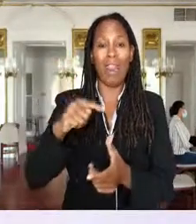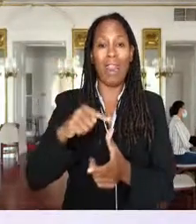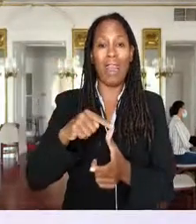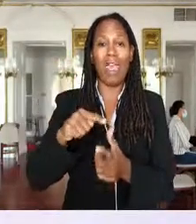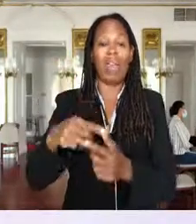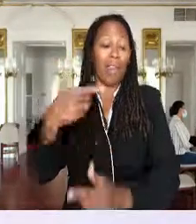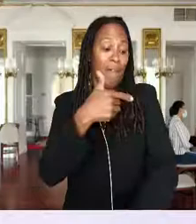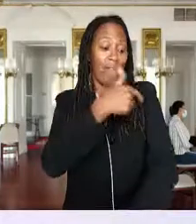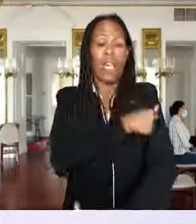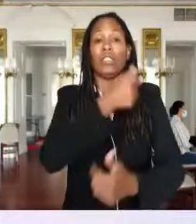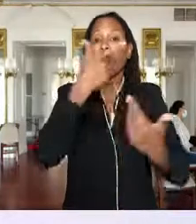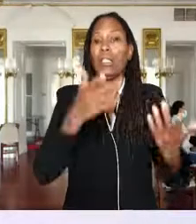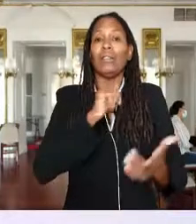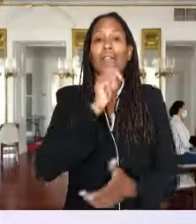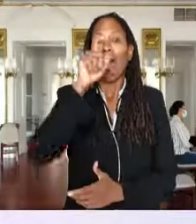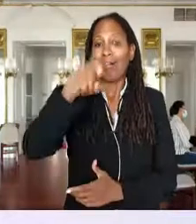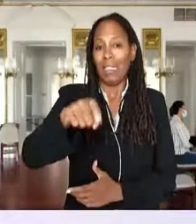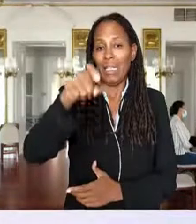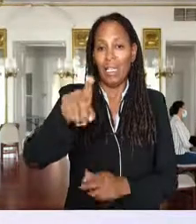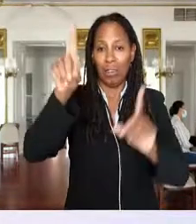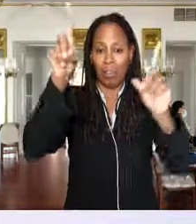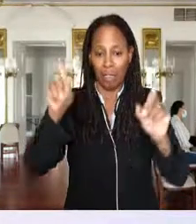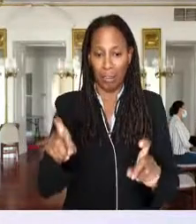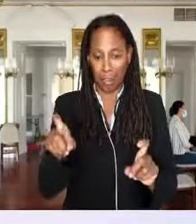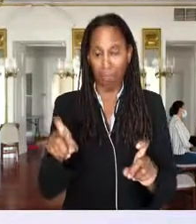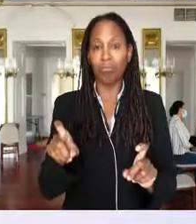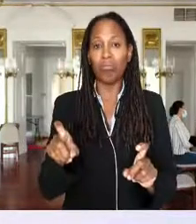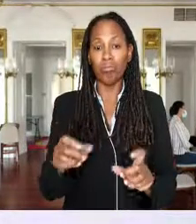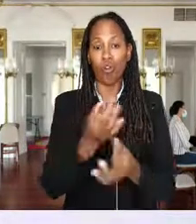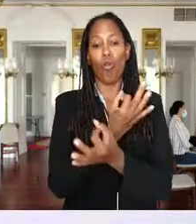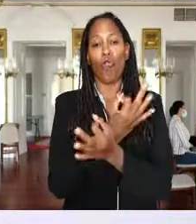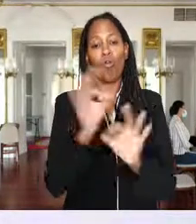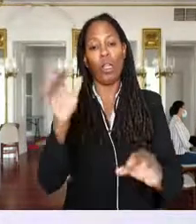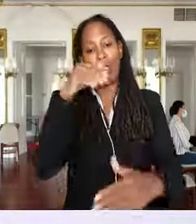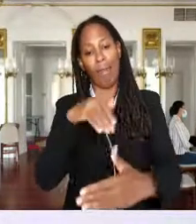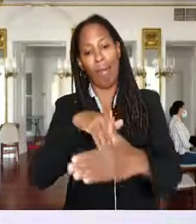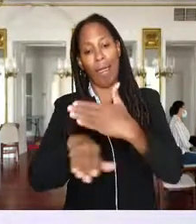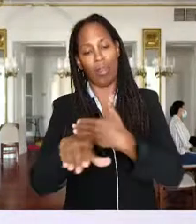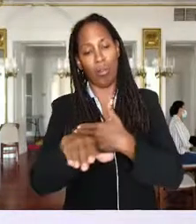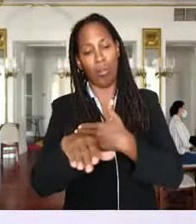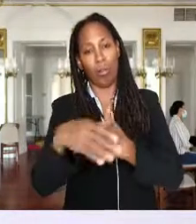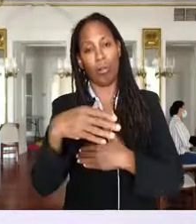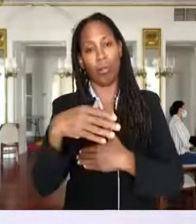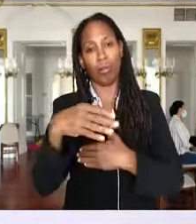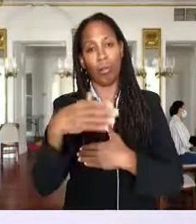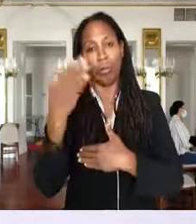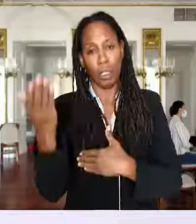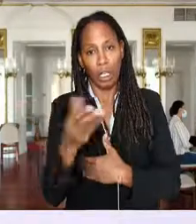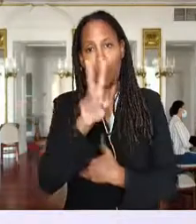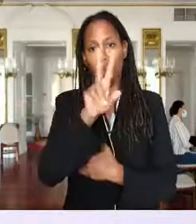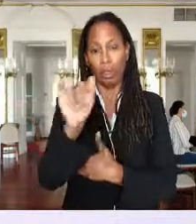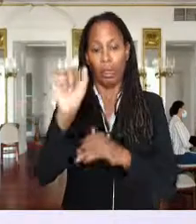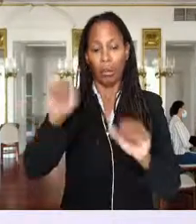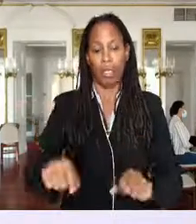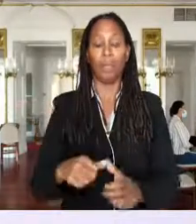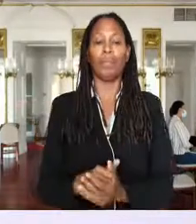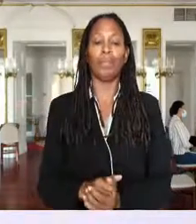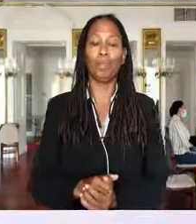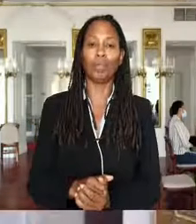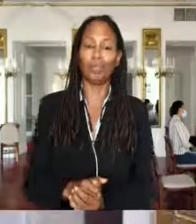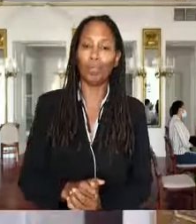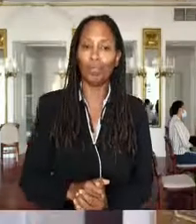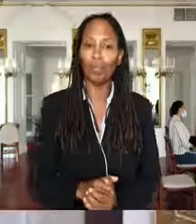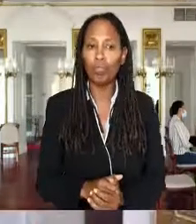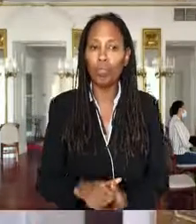You'll be able to enter into the territory just by putting your name into the portal, and it'll populate your information. Right. Great.